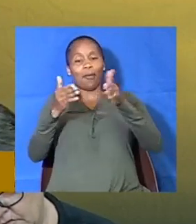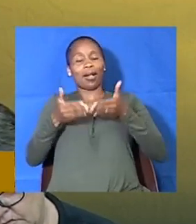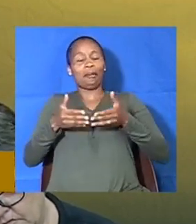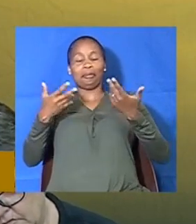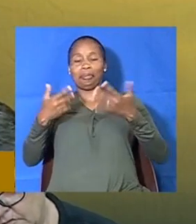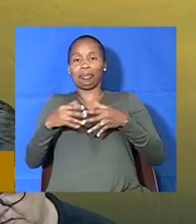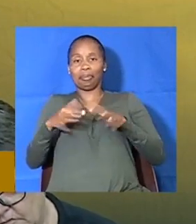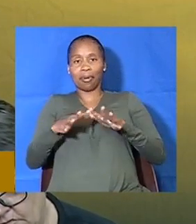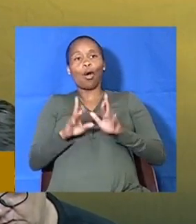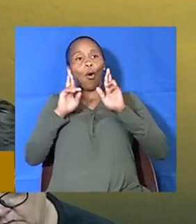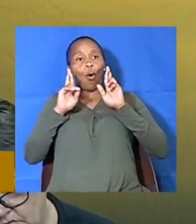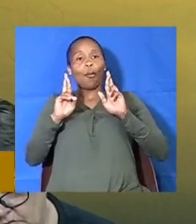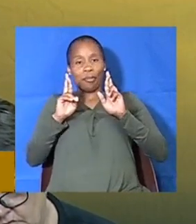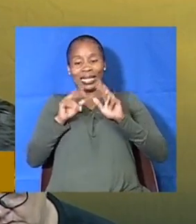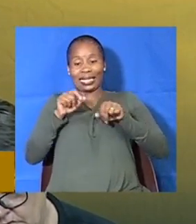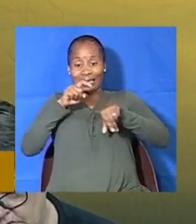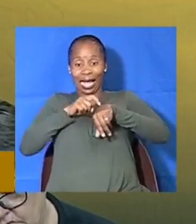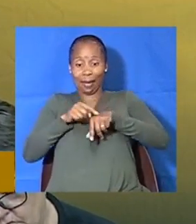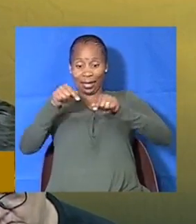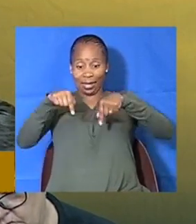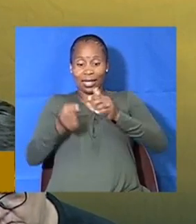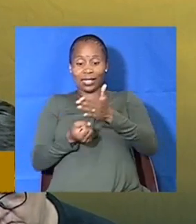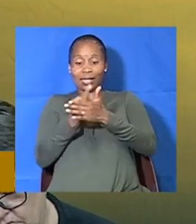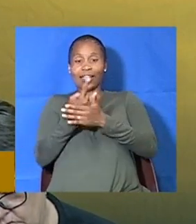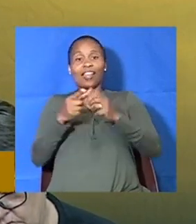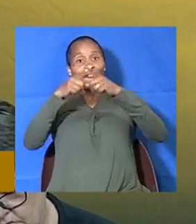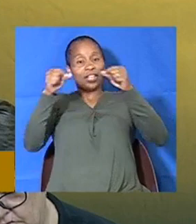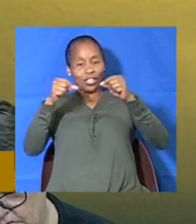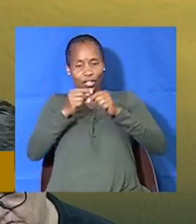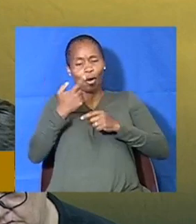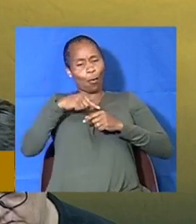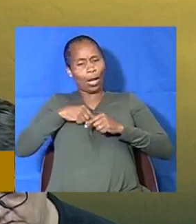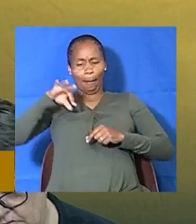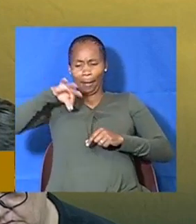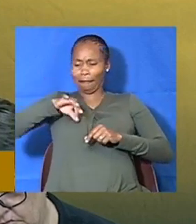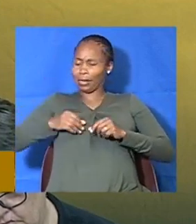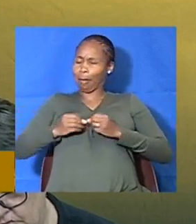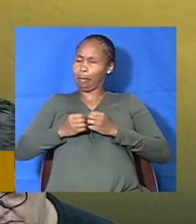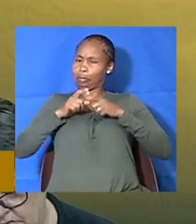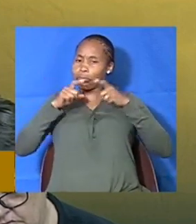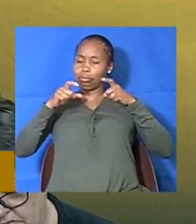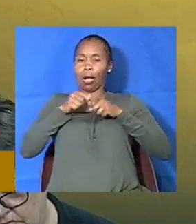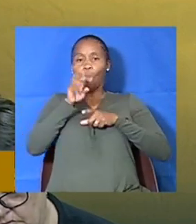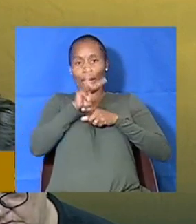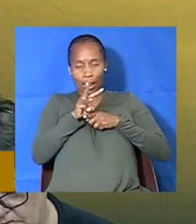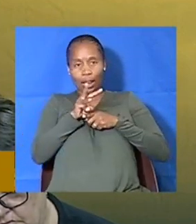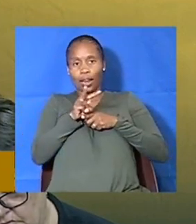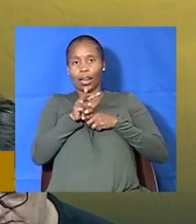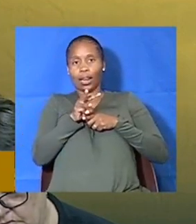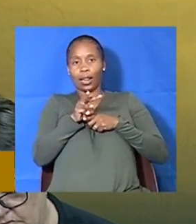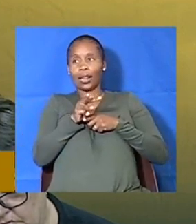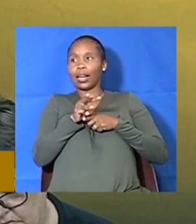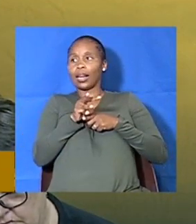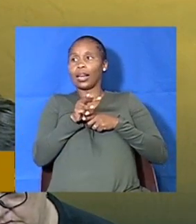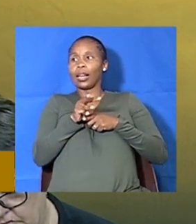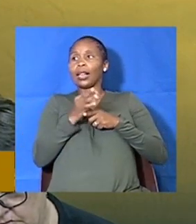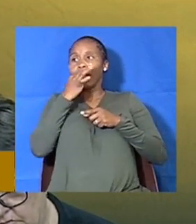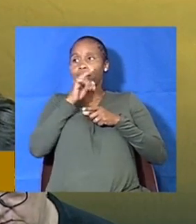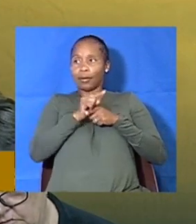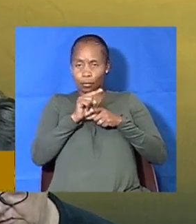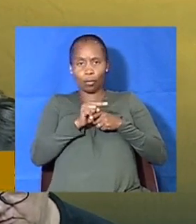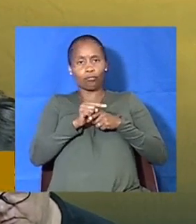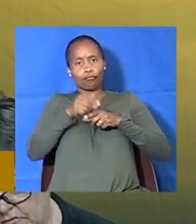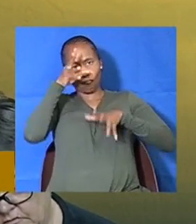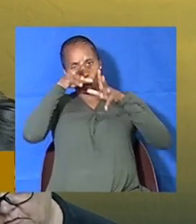Arangeri Baena Ba Shinto, by Rabili Barinaba Sejoyo, our traditional leadership, representatives of